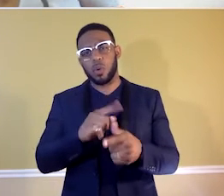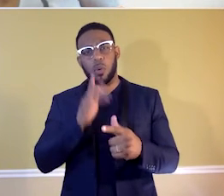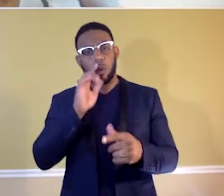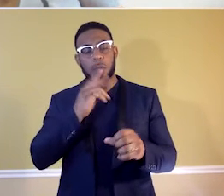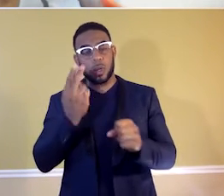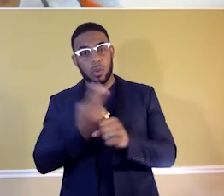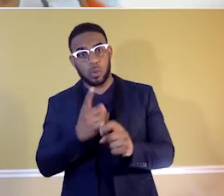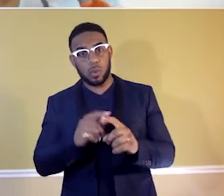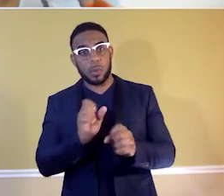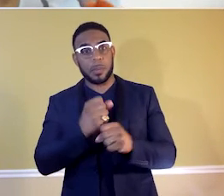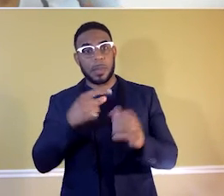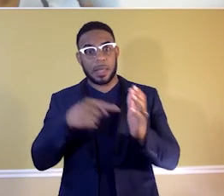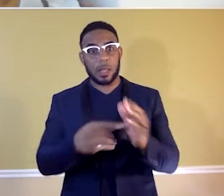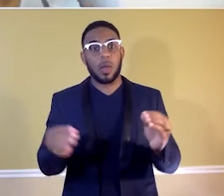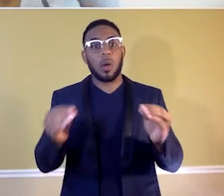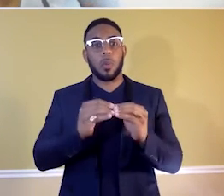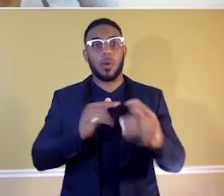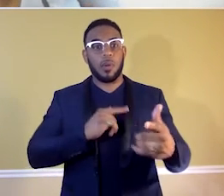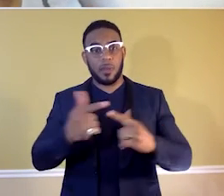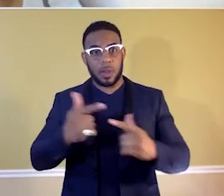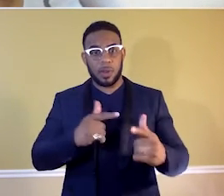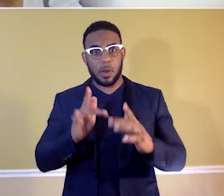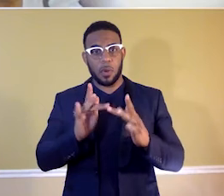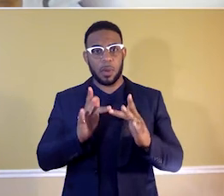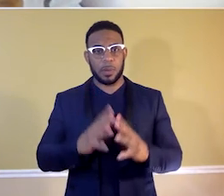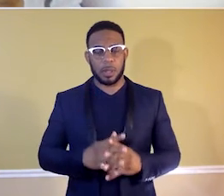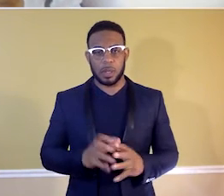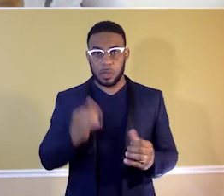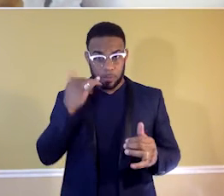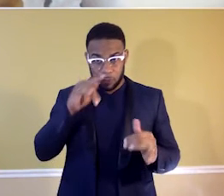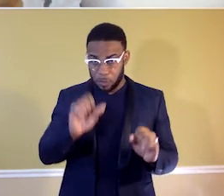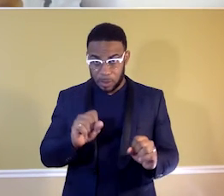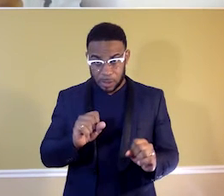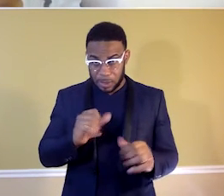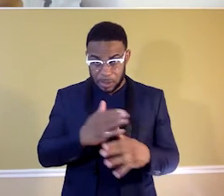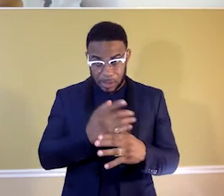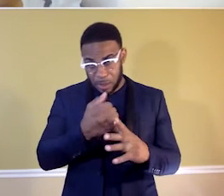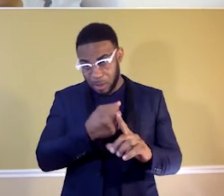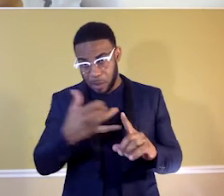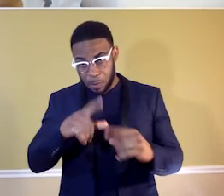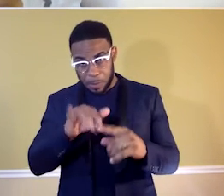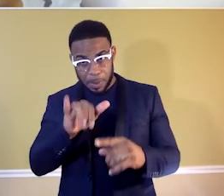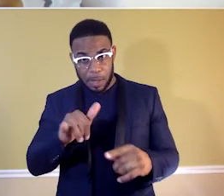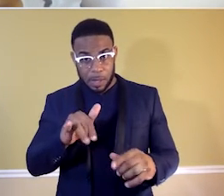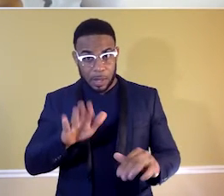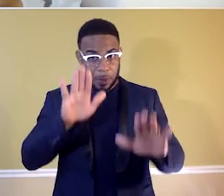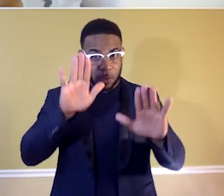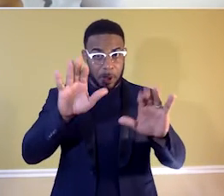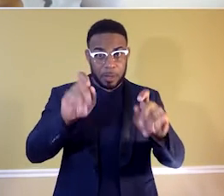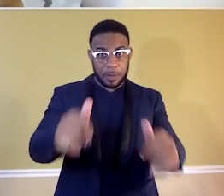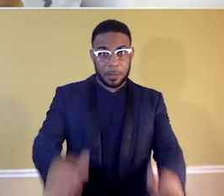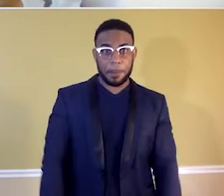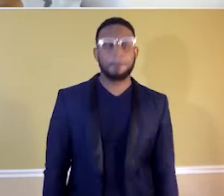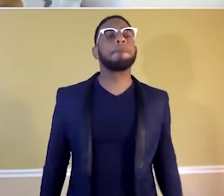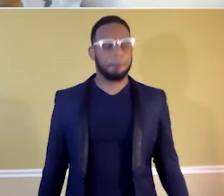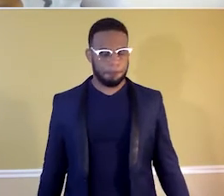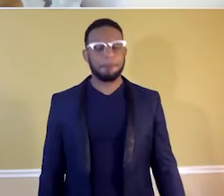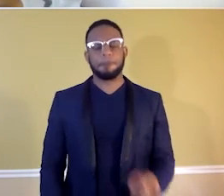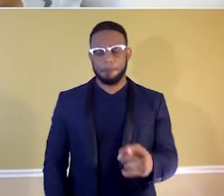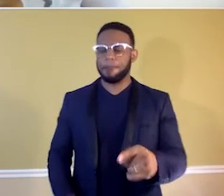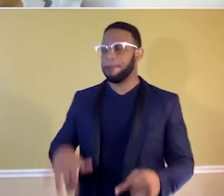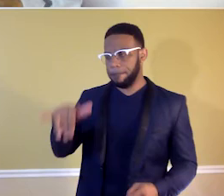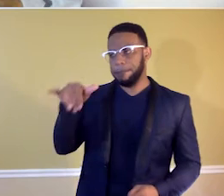be using to make this more of an interactive website. So if you could share a little bit about that, that'd be great. Yeah,